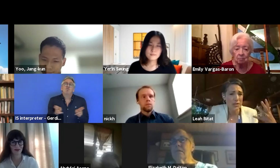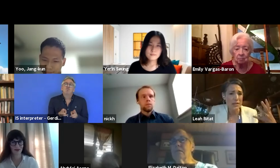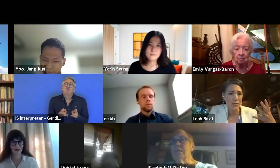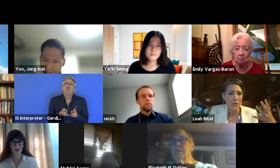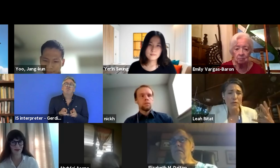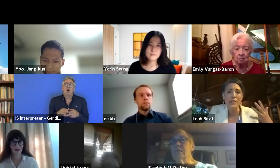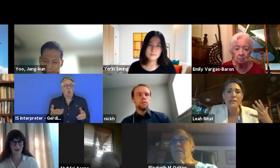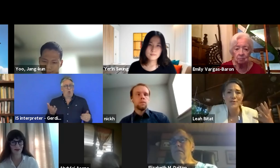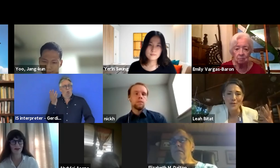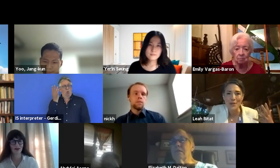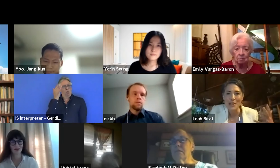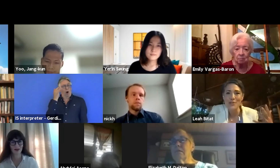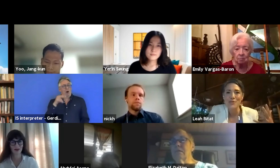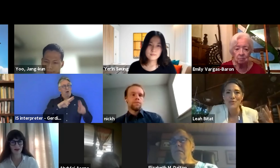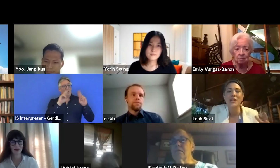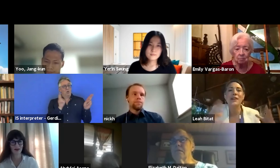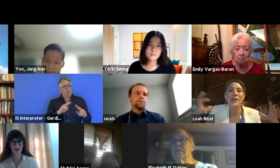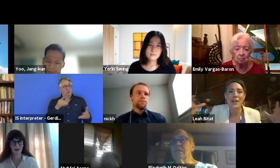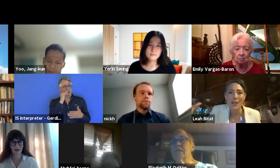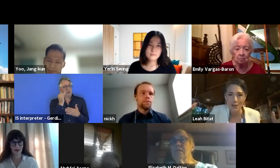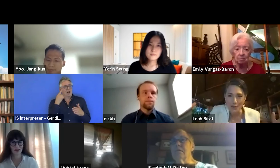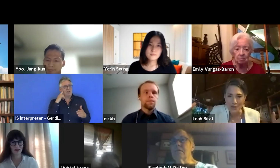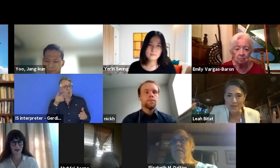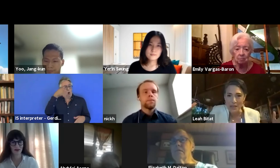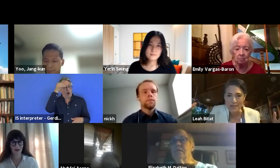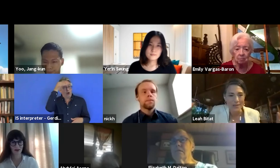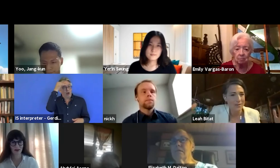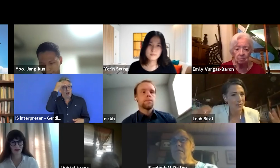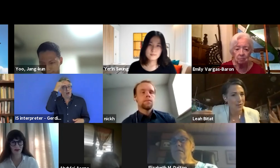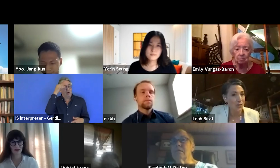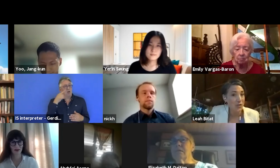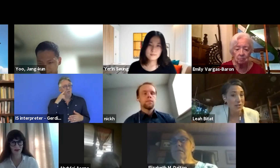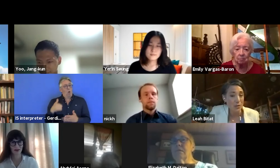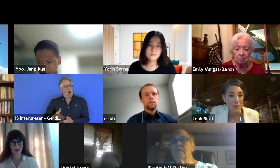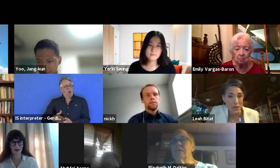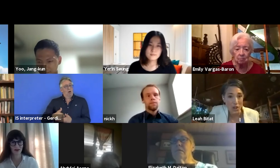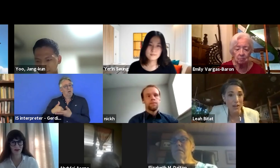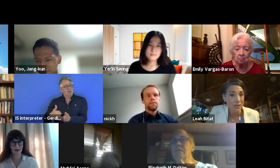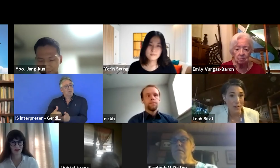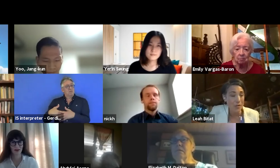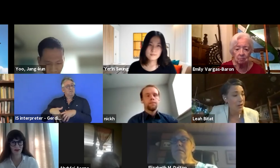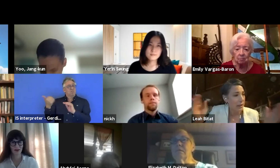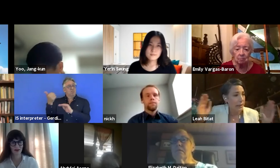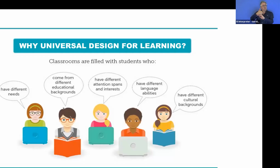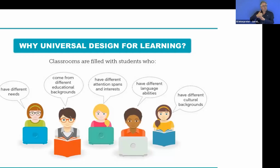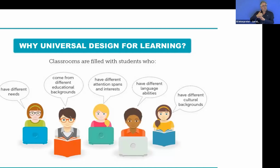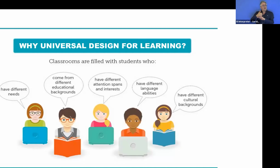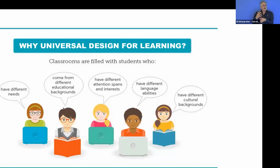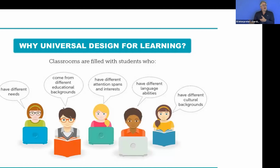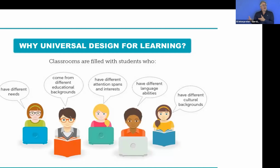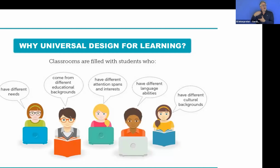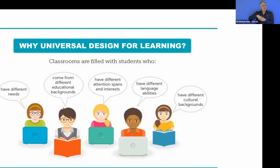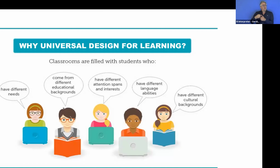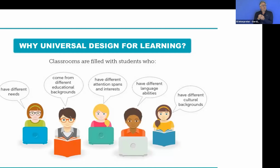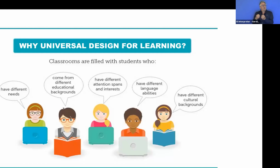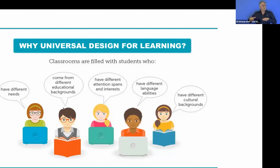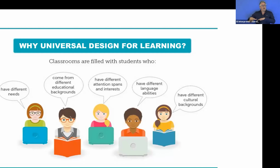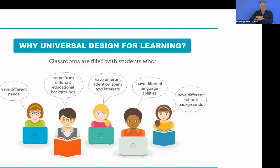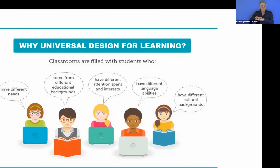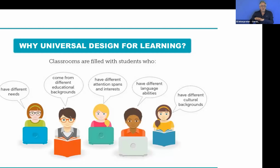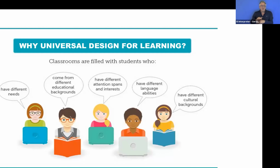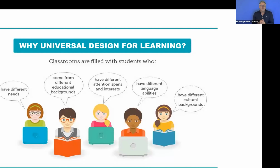universal design for learning? To create truly inclusive spaces. Those of us who have taught know anytime you're in a